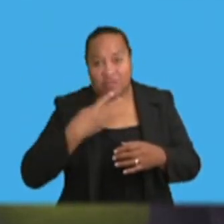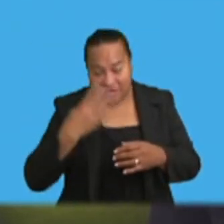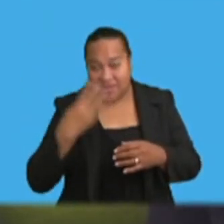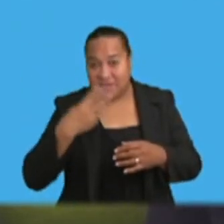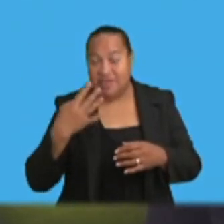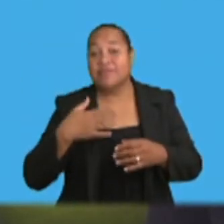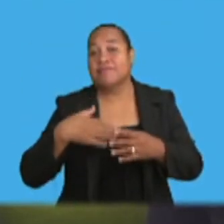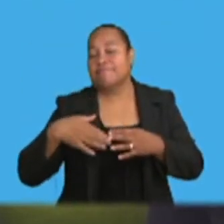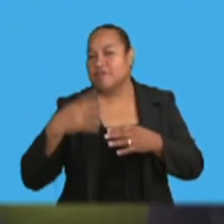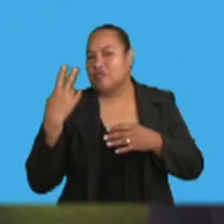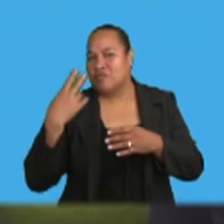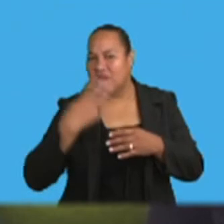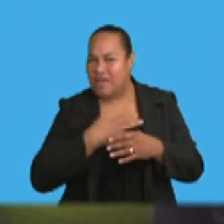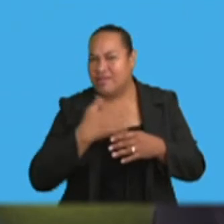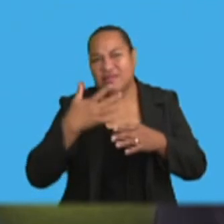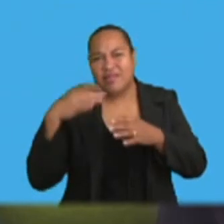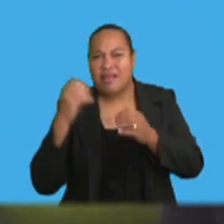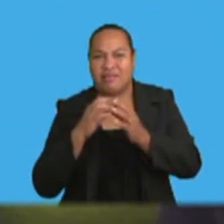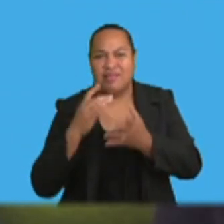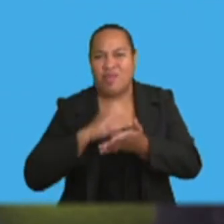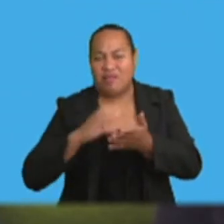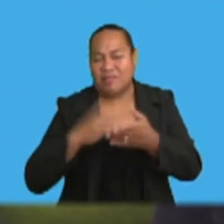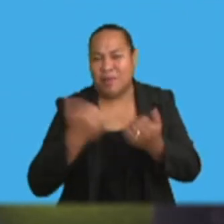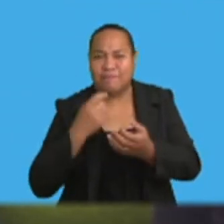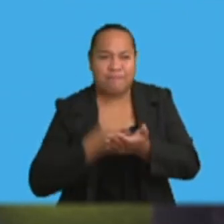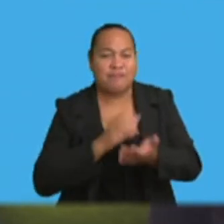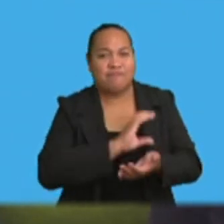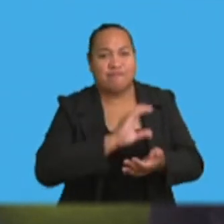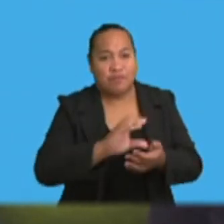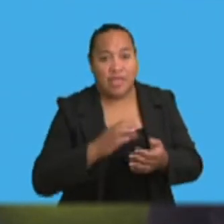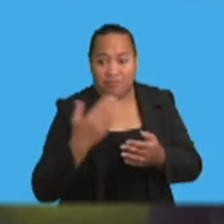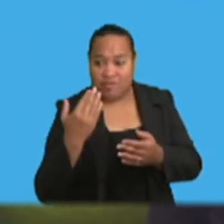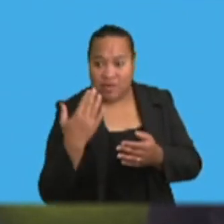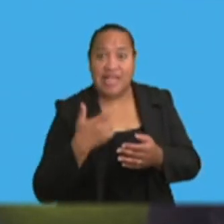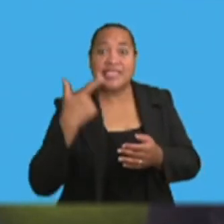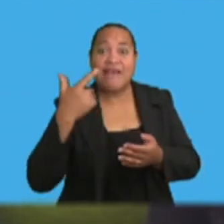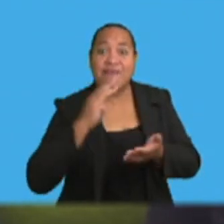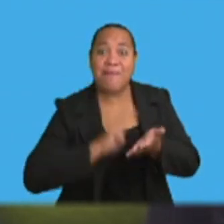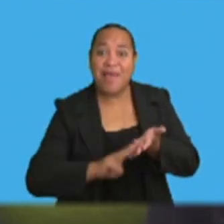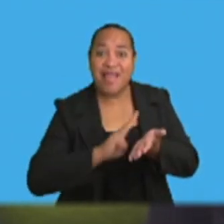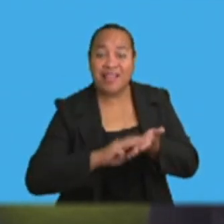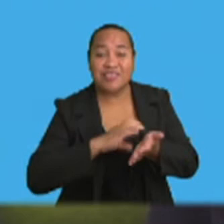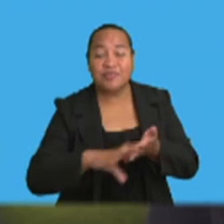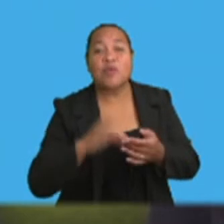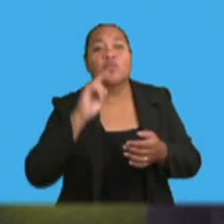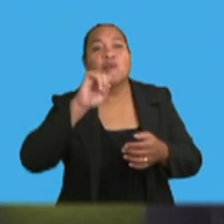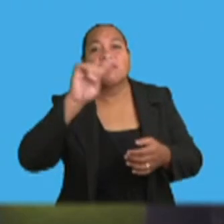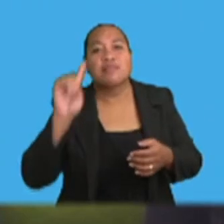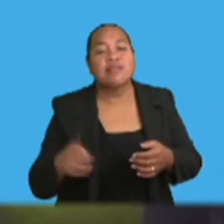was made. And of course, recently we saw a payout of $7 million that was made, which is a